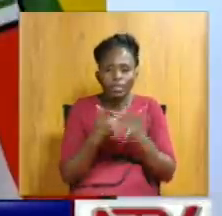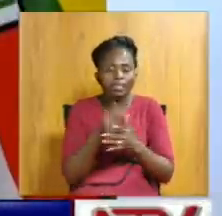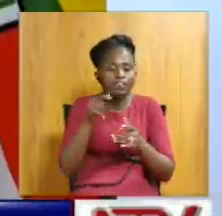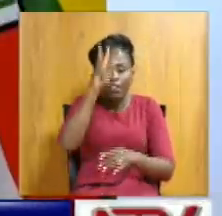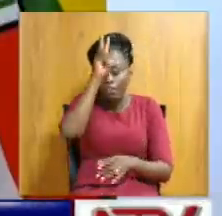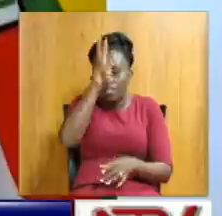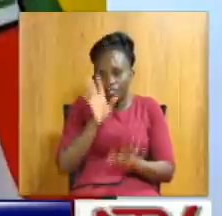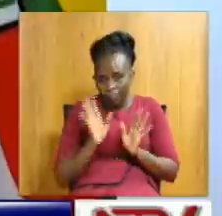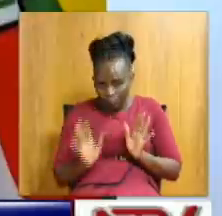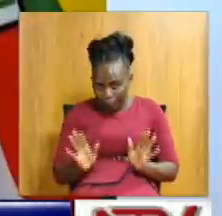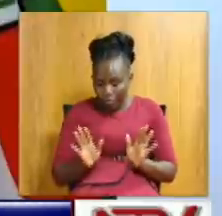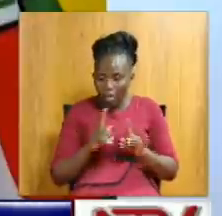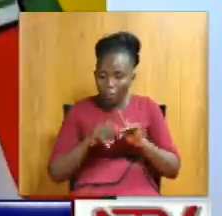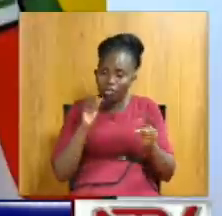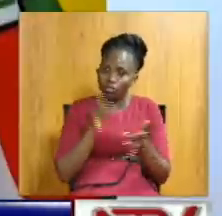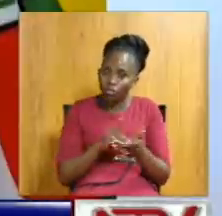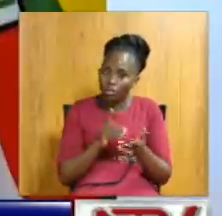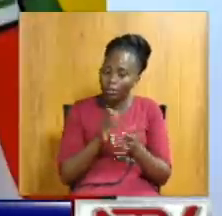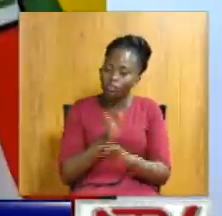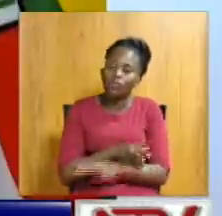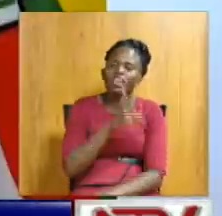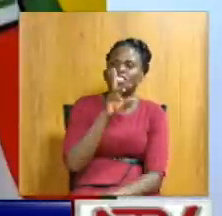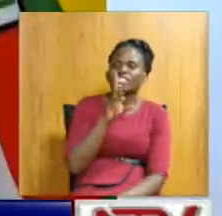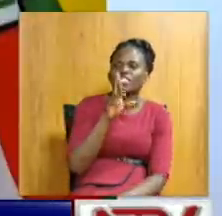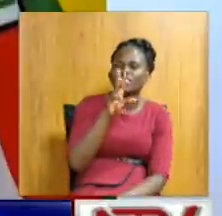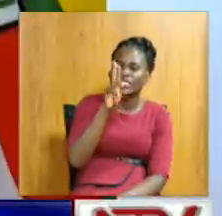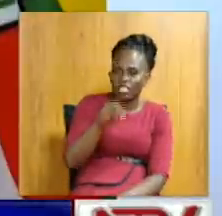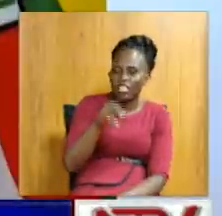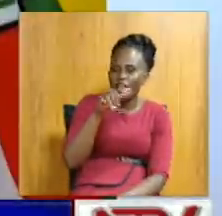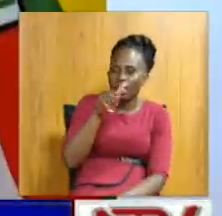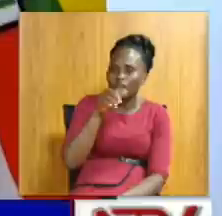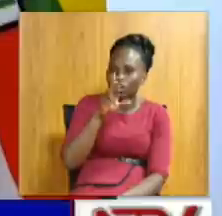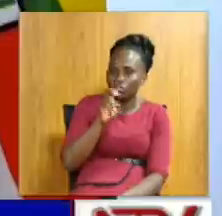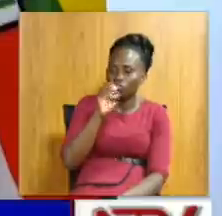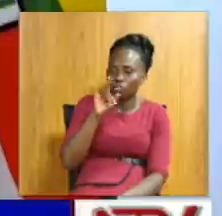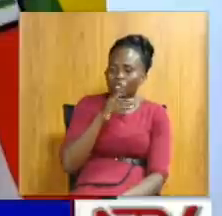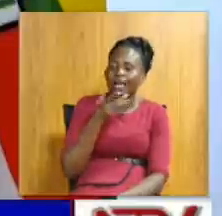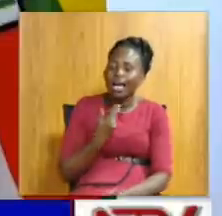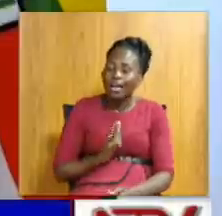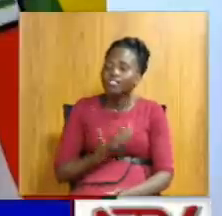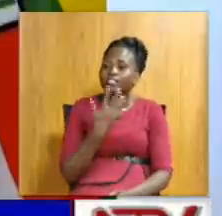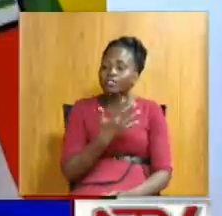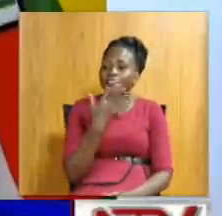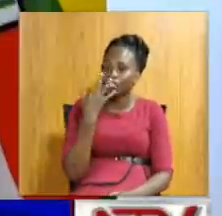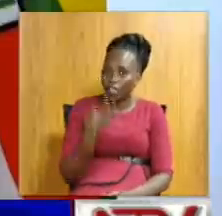Dr. Muranga, however, at Nyaruzinga, she harvests 53 tons per hectare.